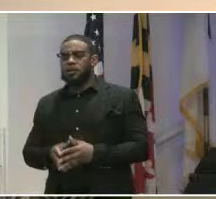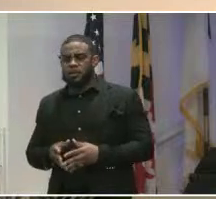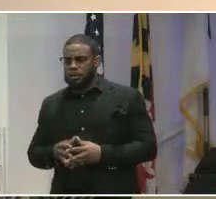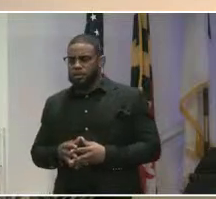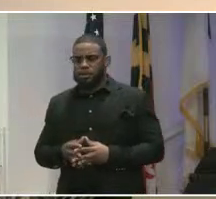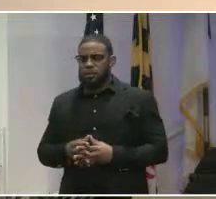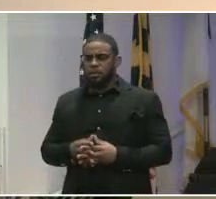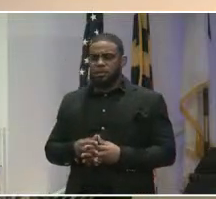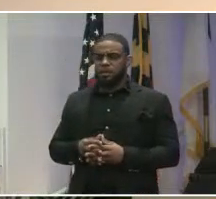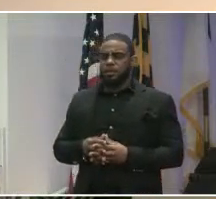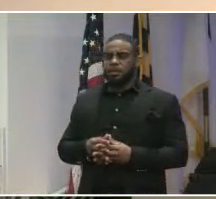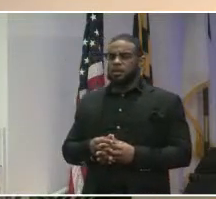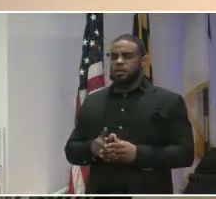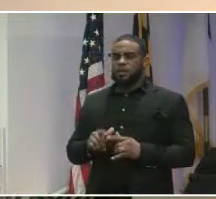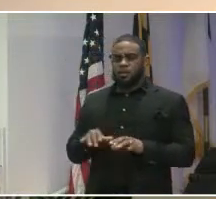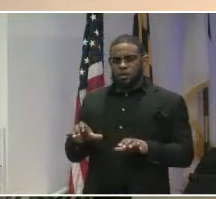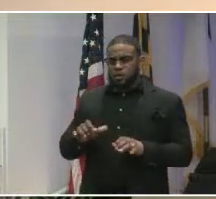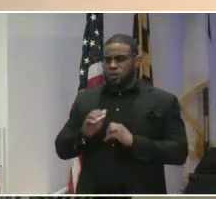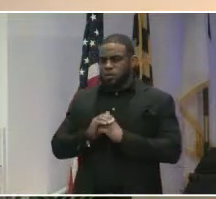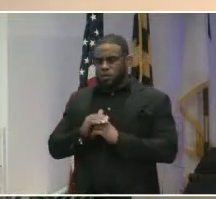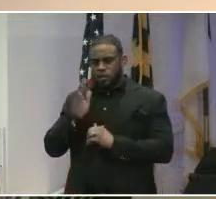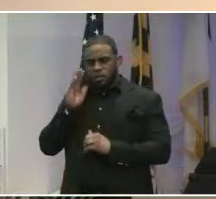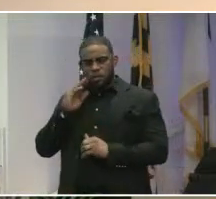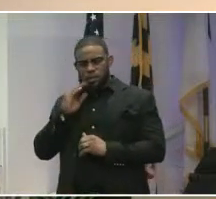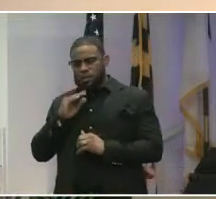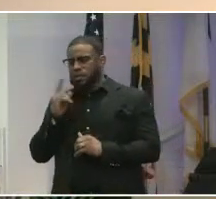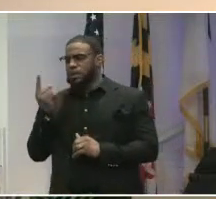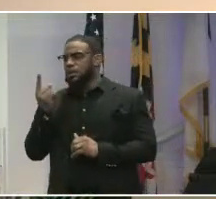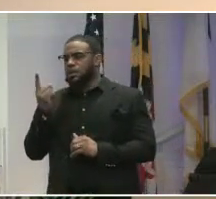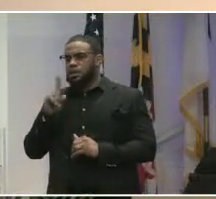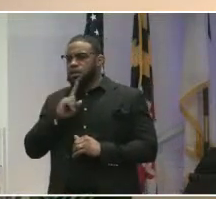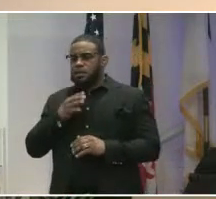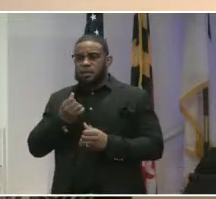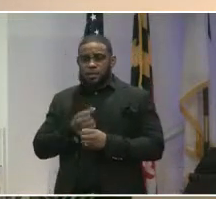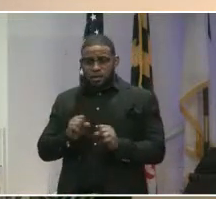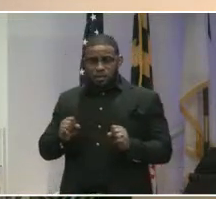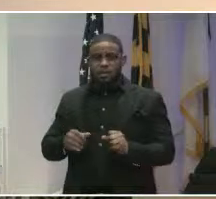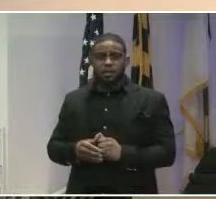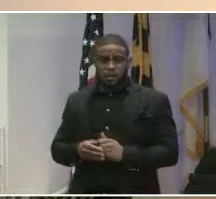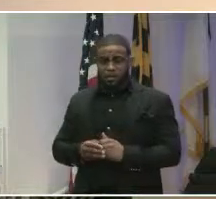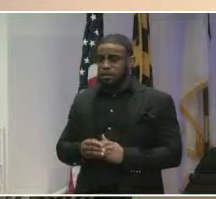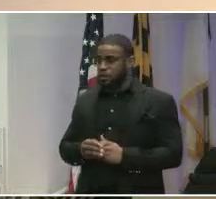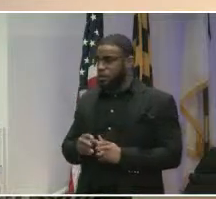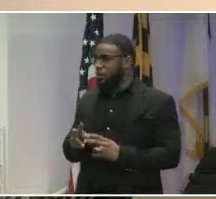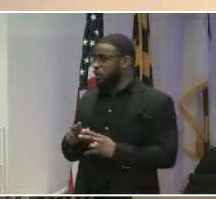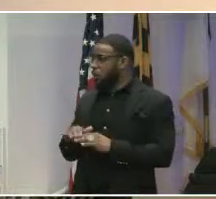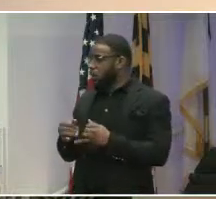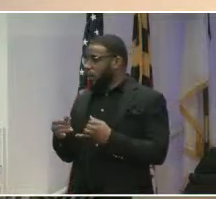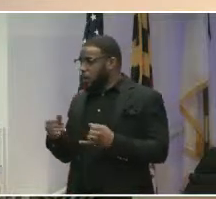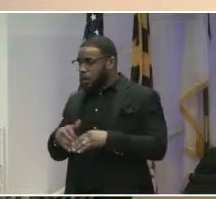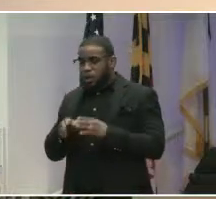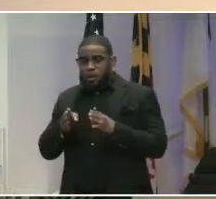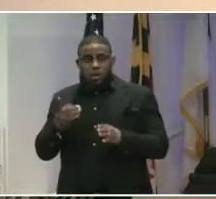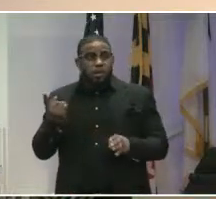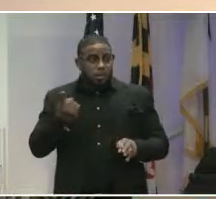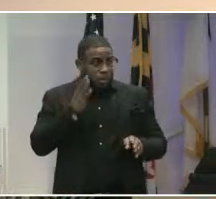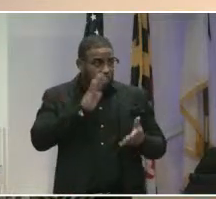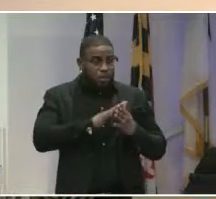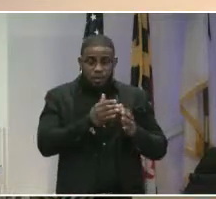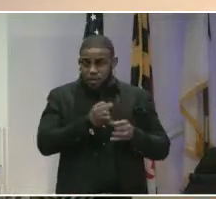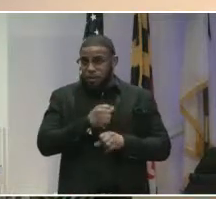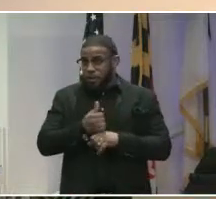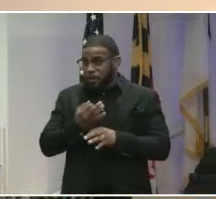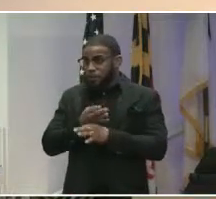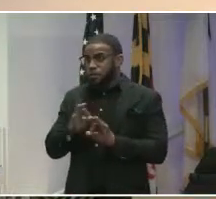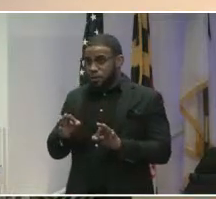during this worship experience, somebody will be saved. whether online or in person, somebody will be set